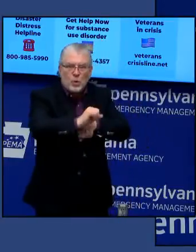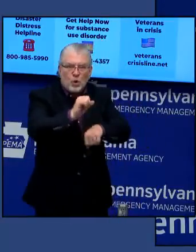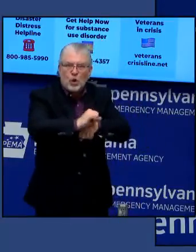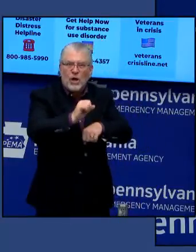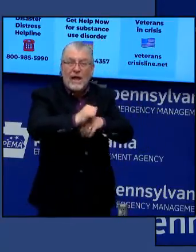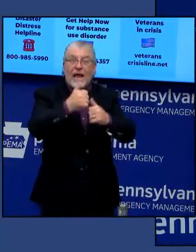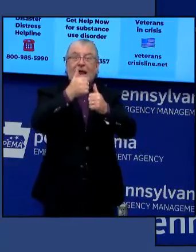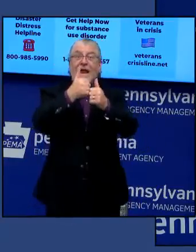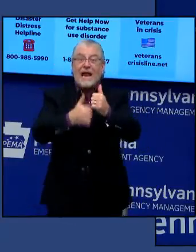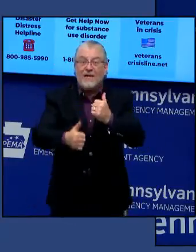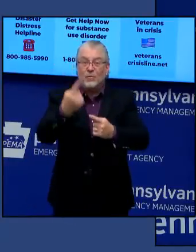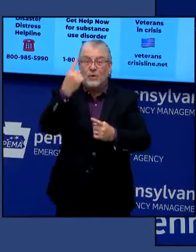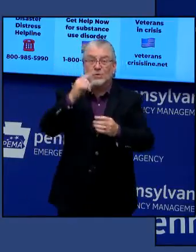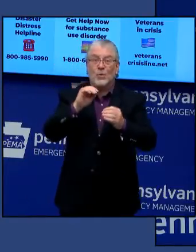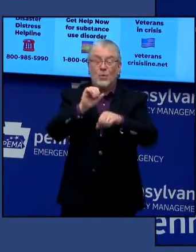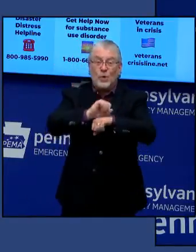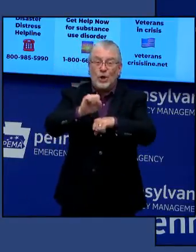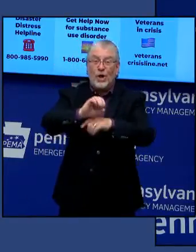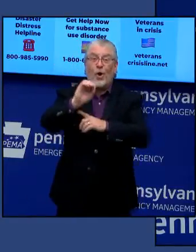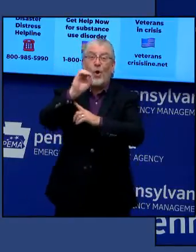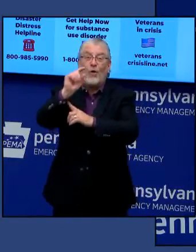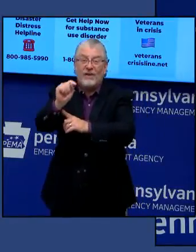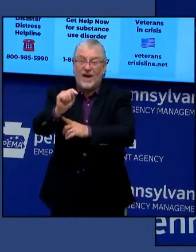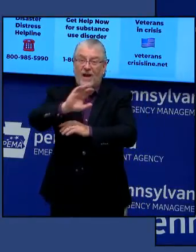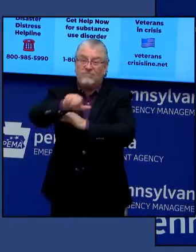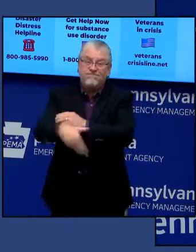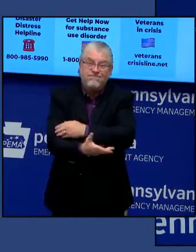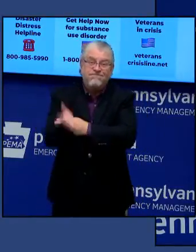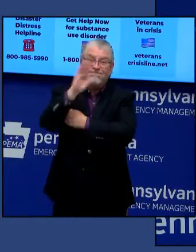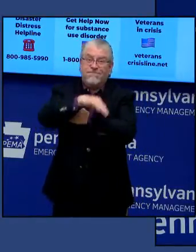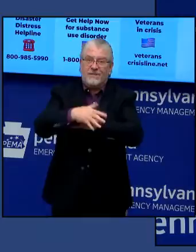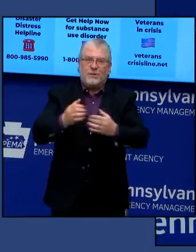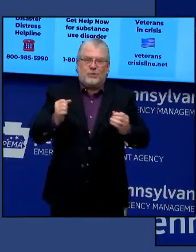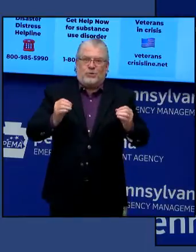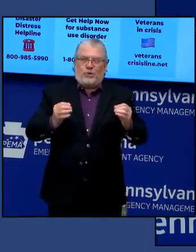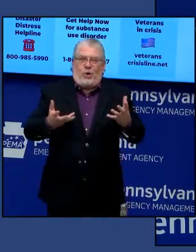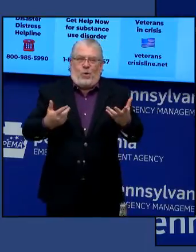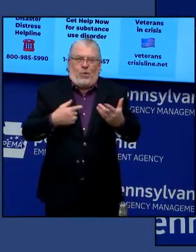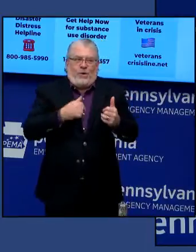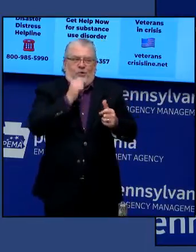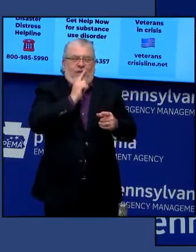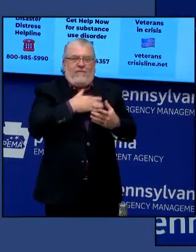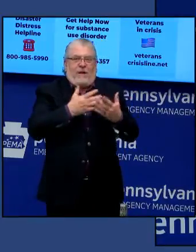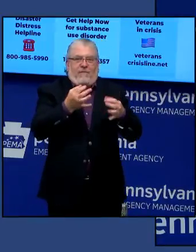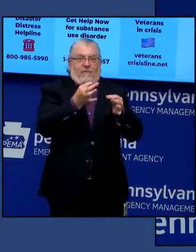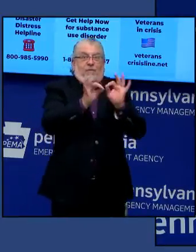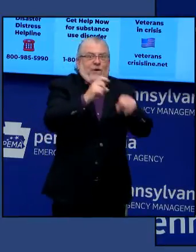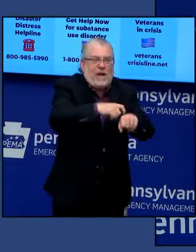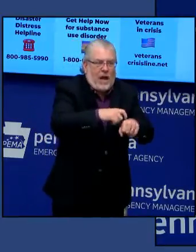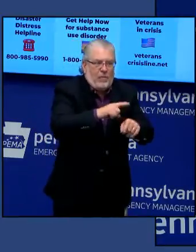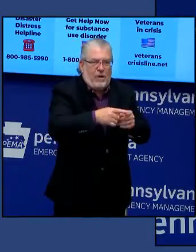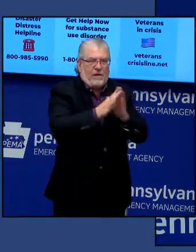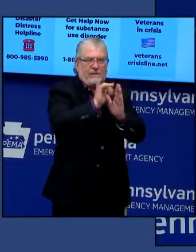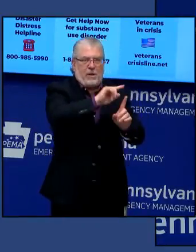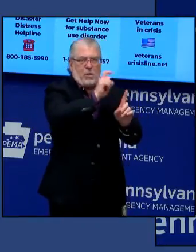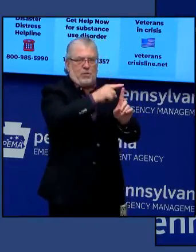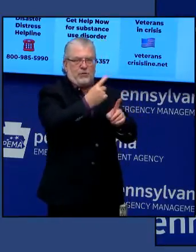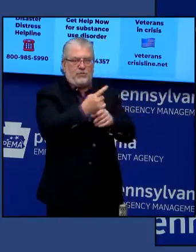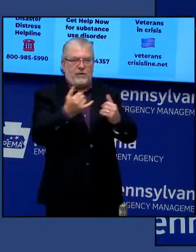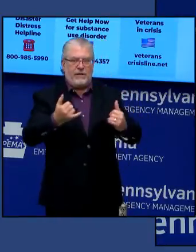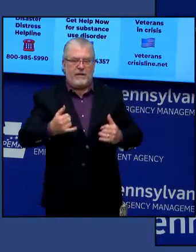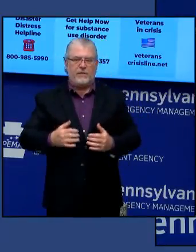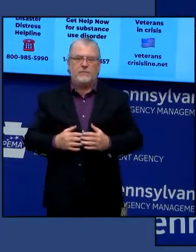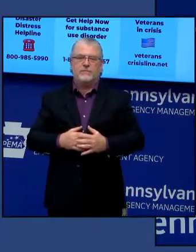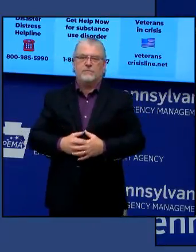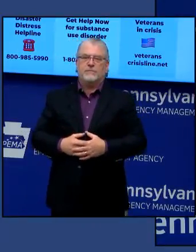that. Moving on to a question from WJAC. What do you say to frustrated politicians and citizens who